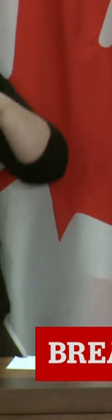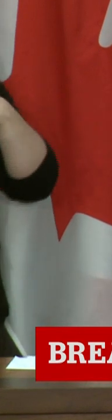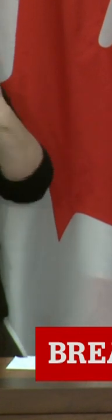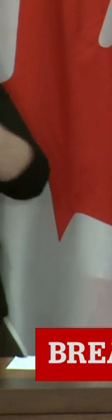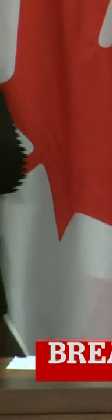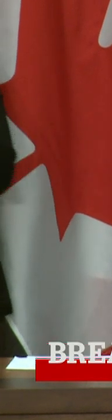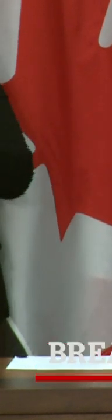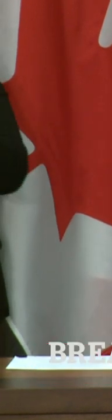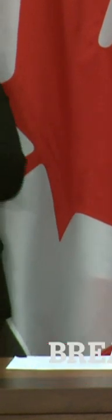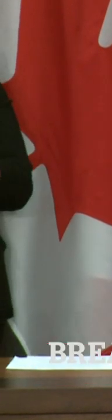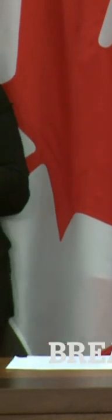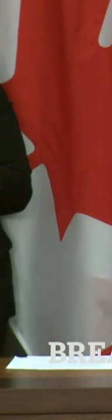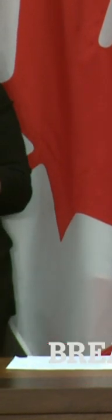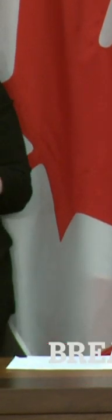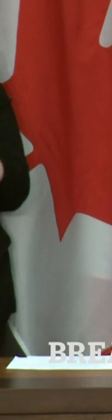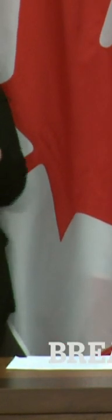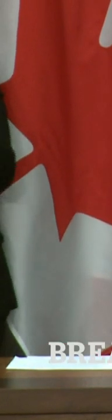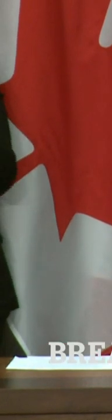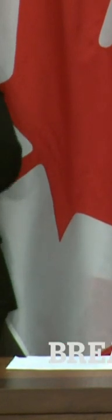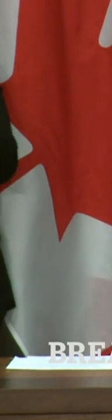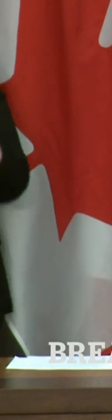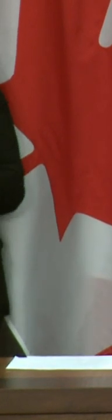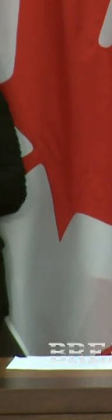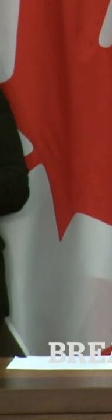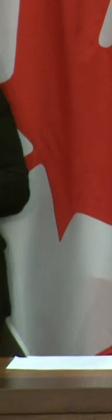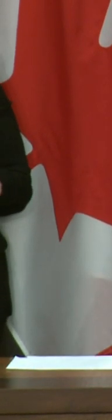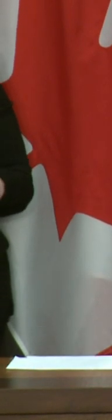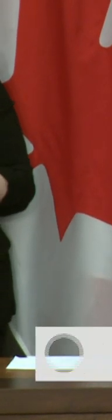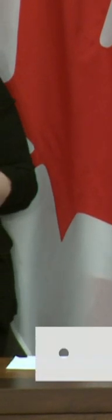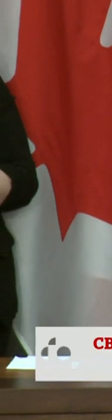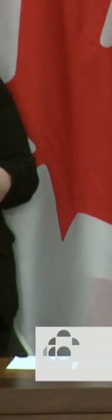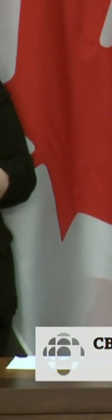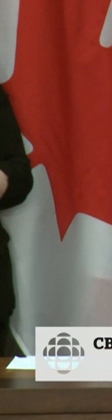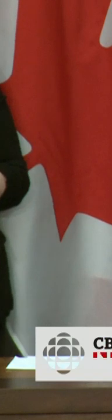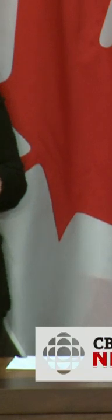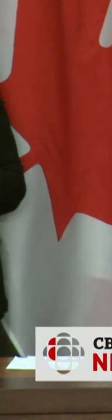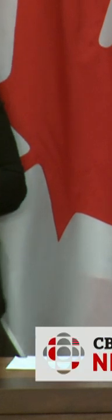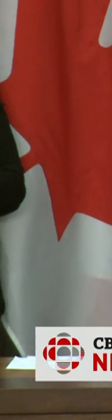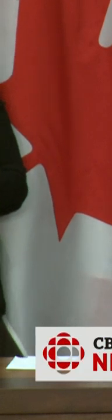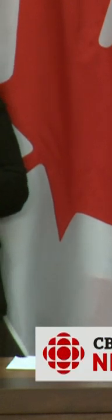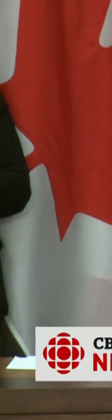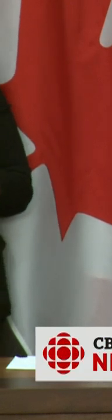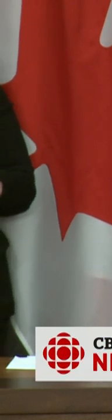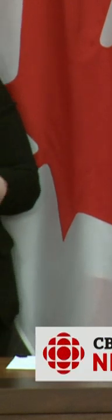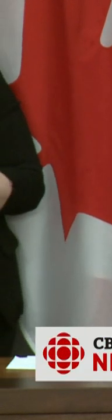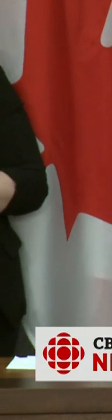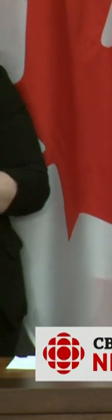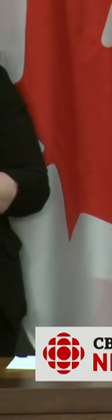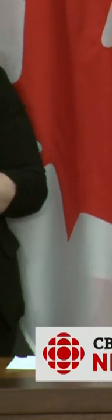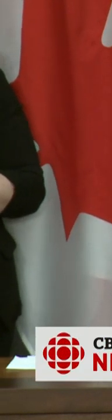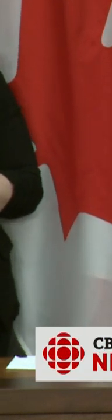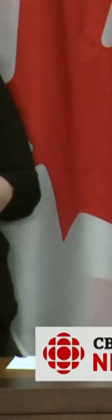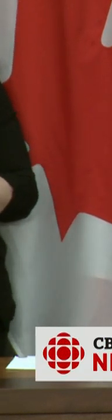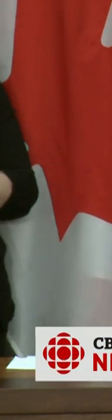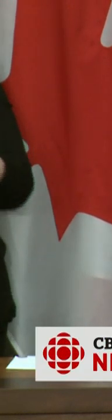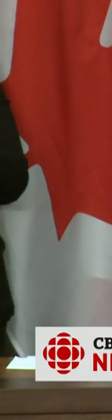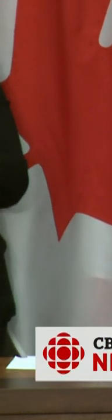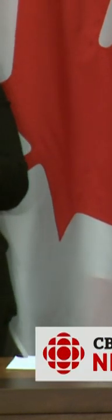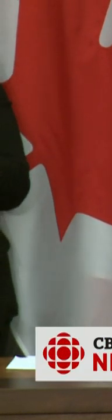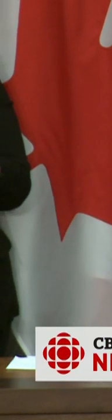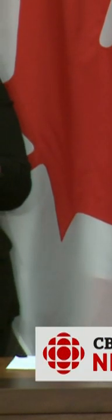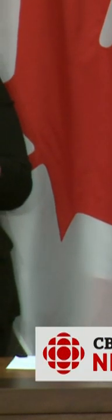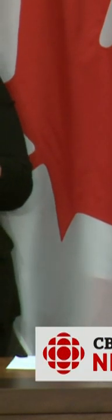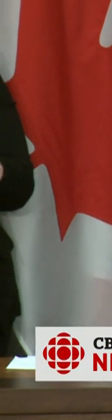regard. I've been particularly pleased to see the Canadian Labour Congress and the Canadian Chambers of Commerce to